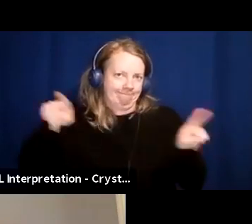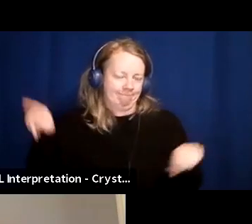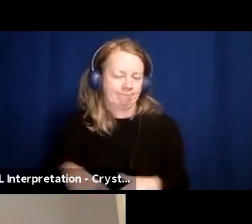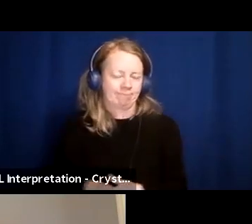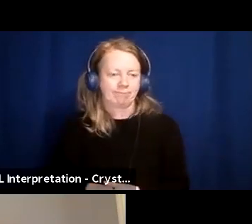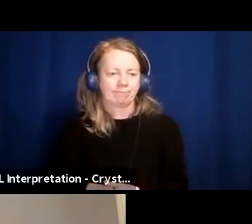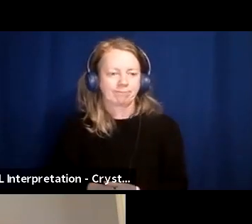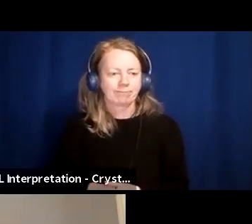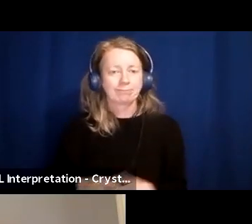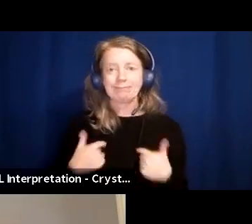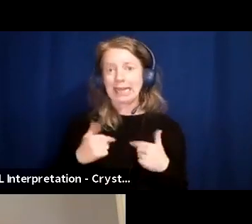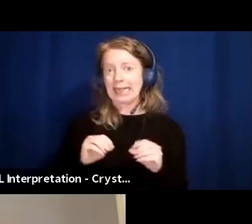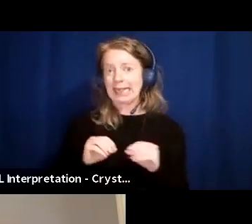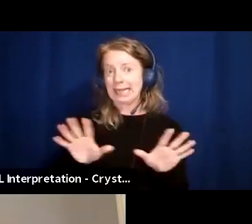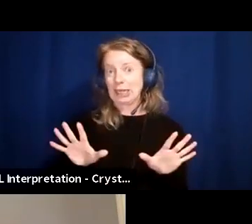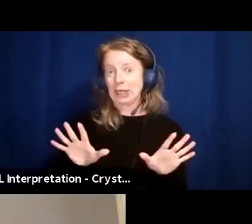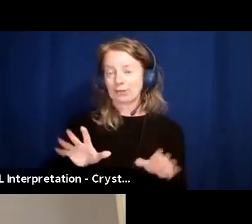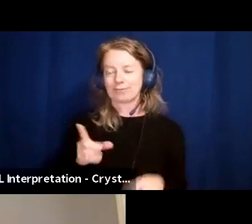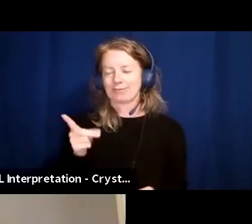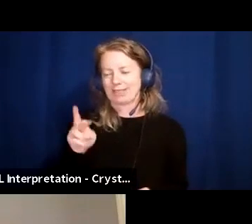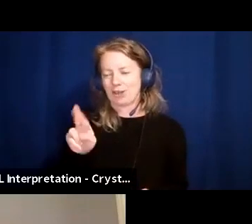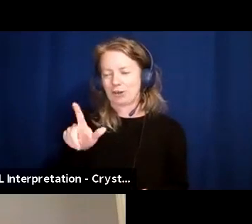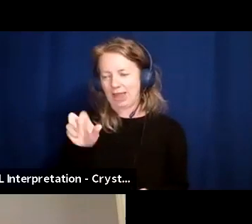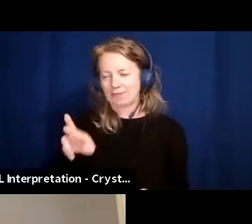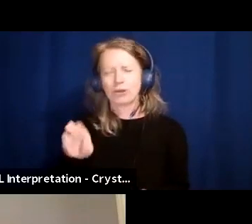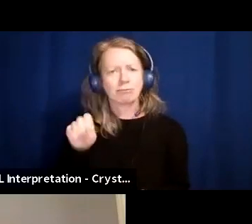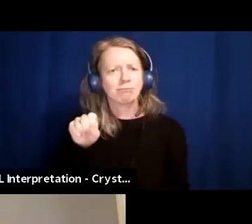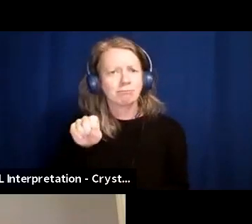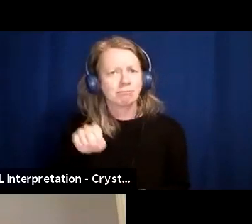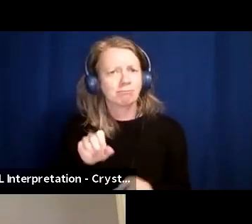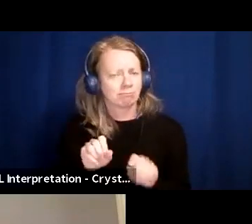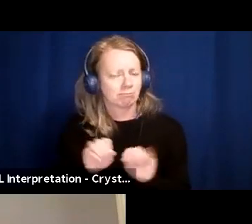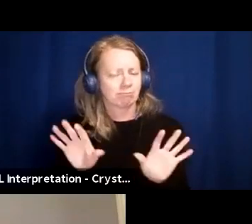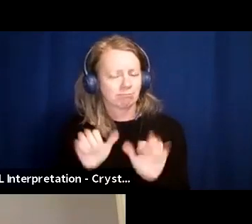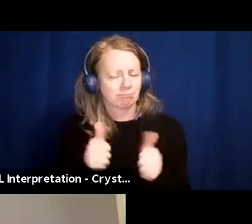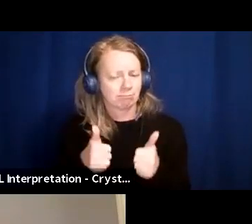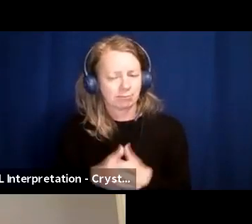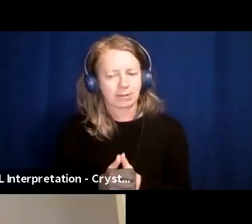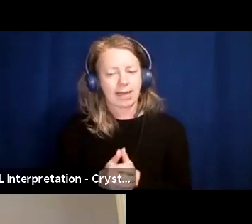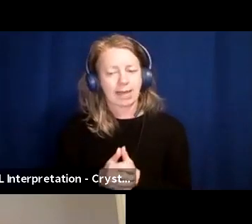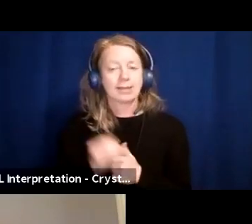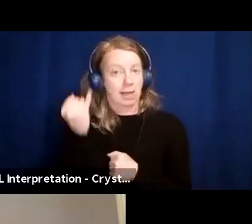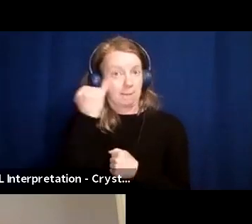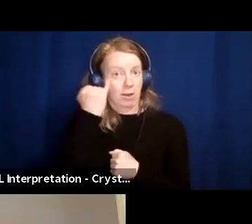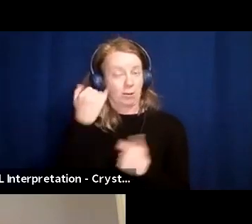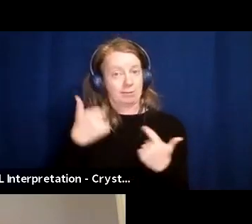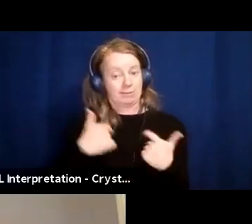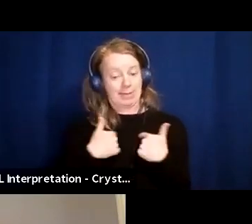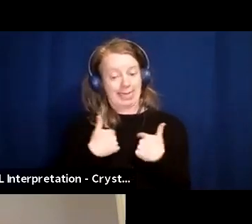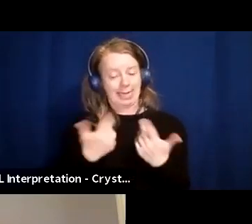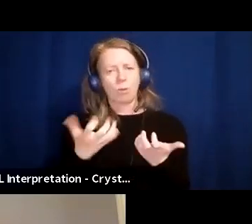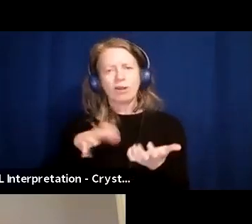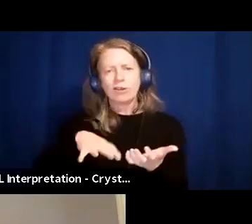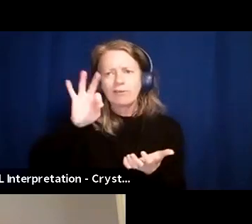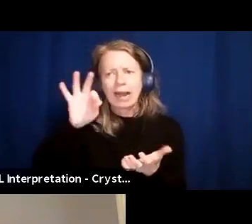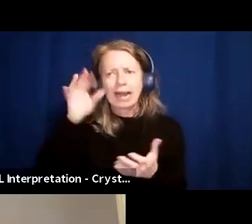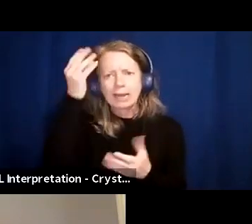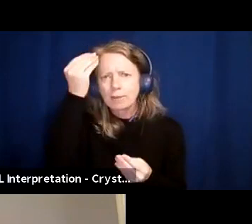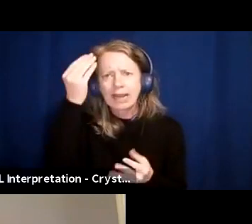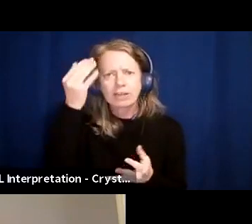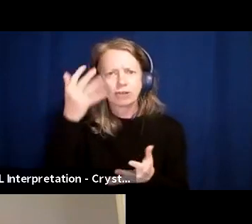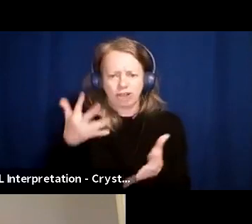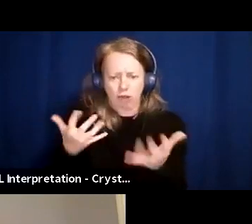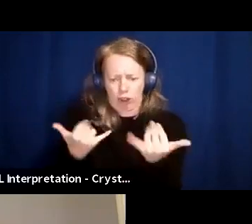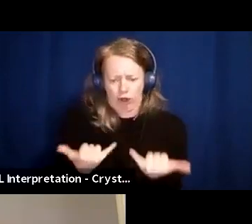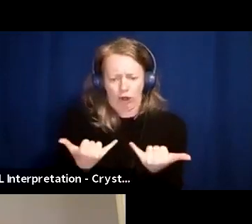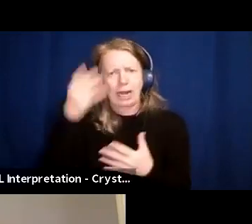Perfect. Was that clear? Yes, I'm learning so much. So if I want to find up-to-date and clear information about how I